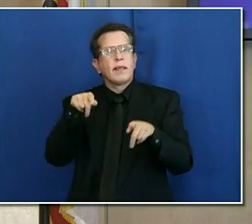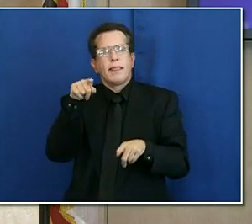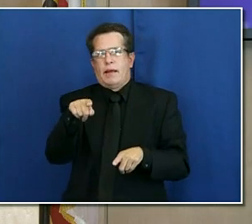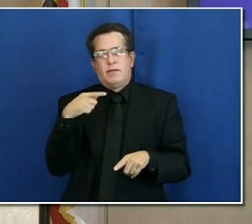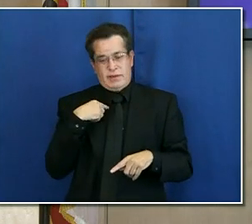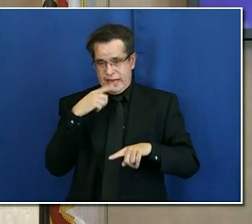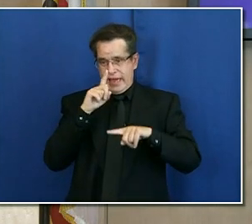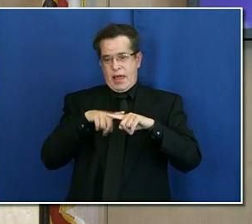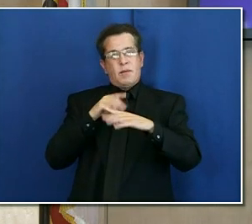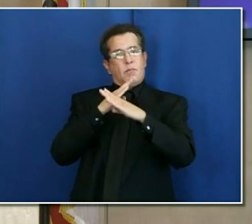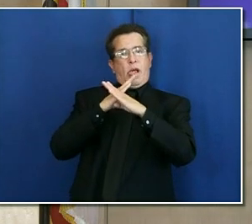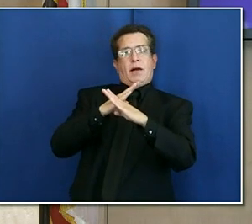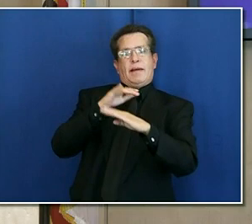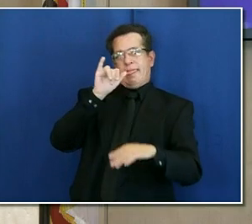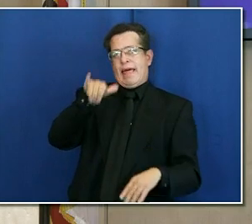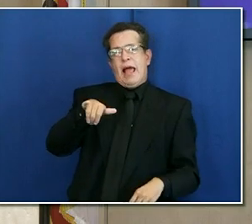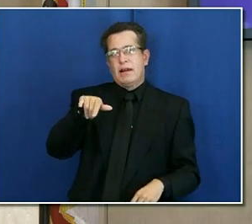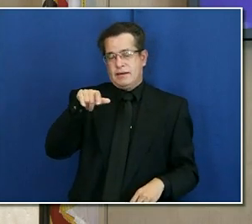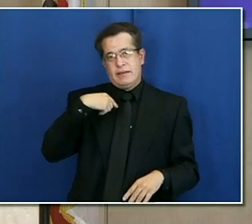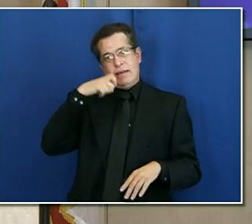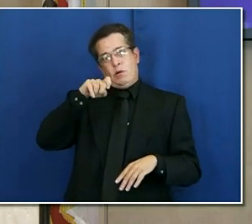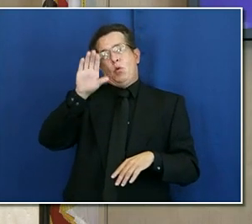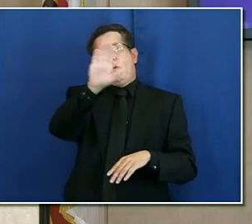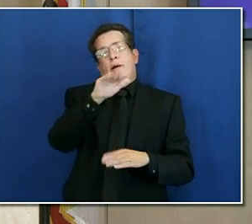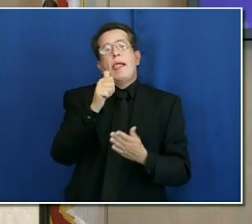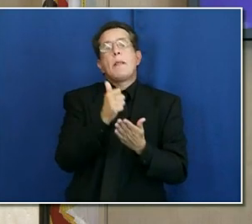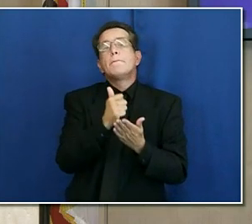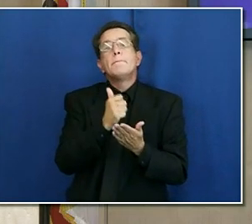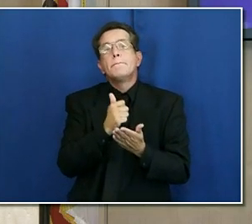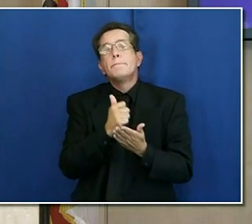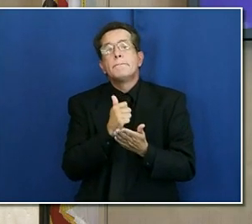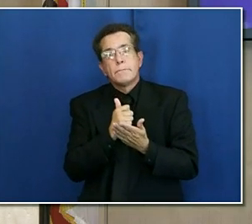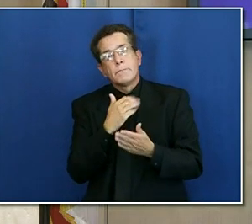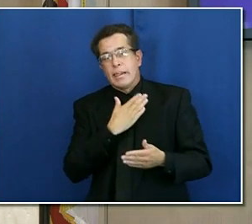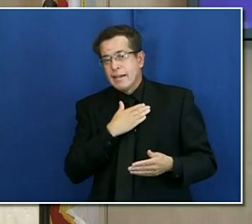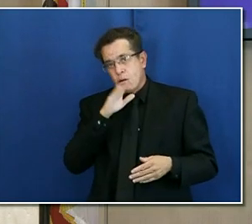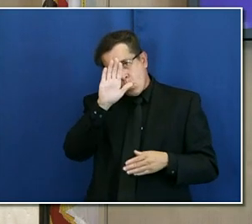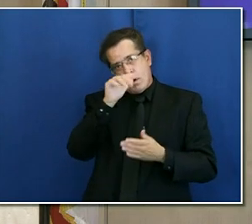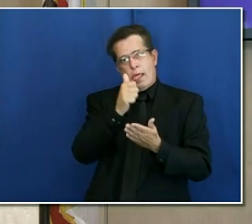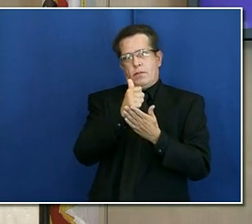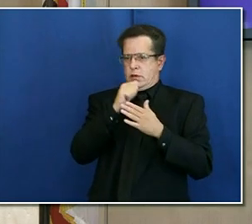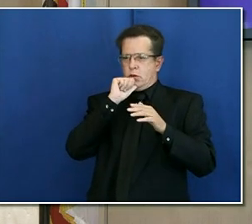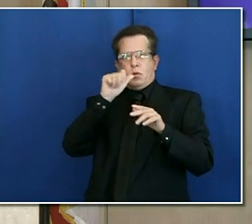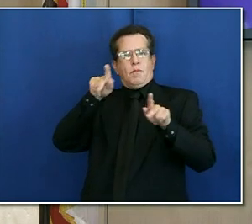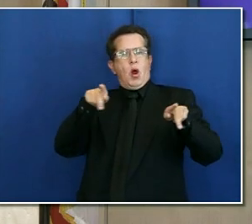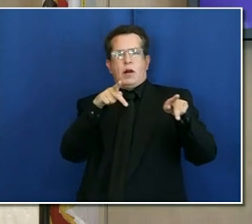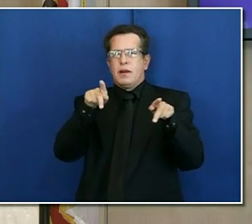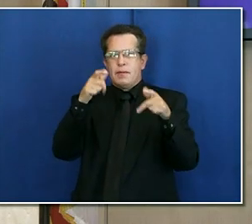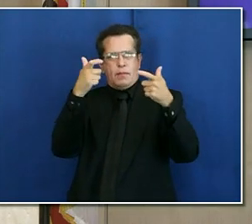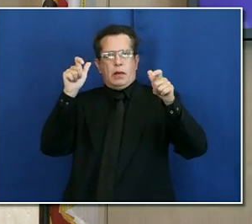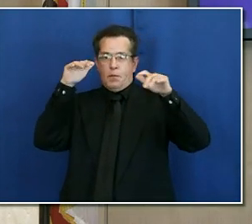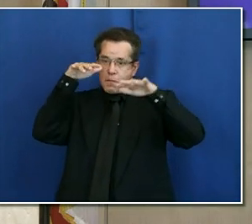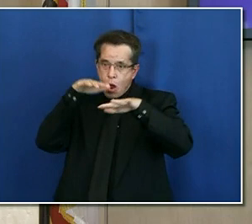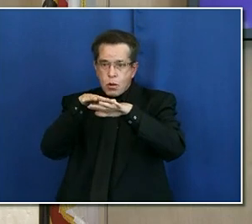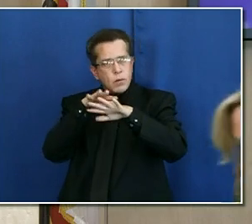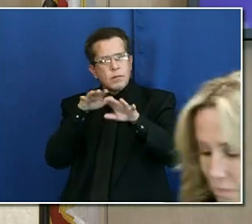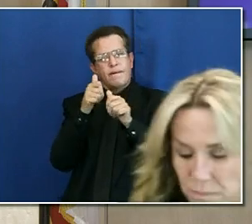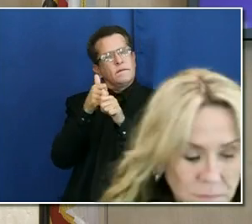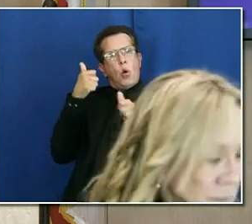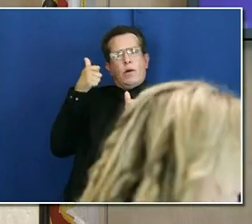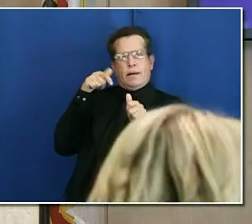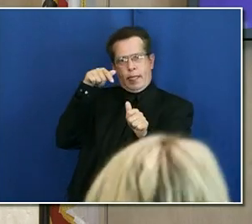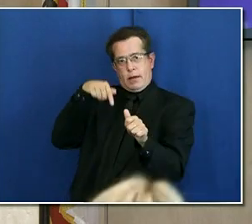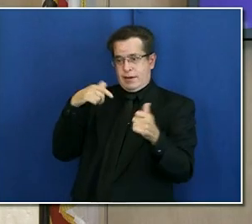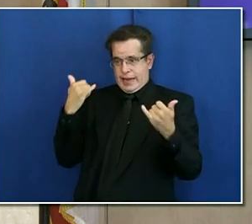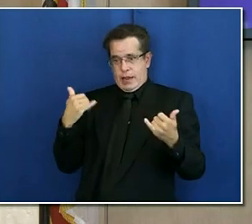way for us to enforce that or prevent that other than the public's help and cooperation. And we are at a tipping point here in San Diego